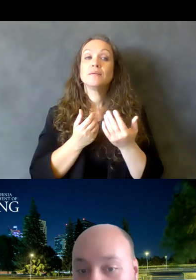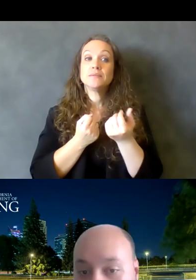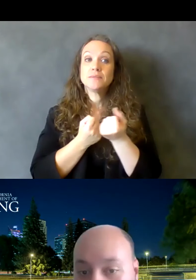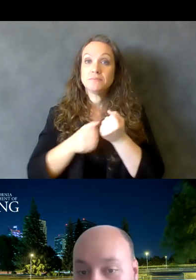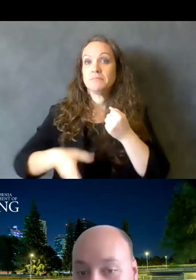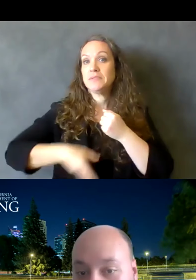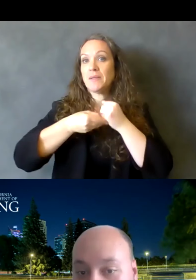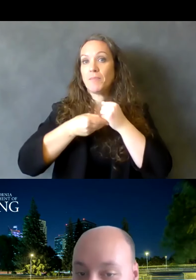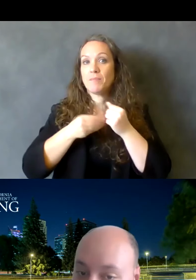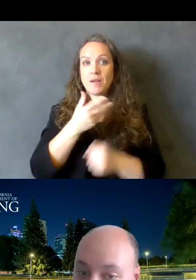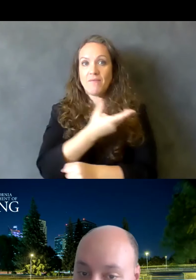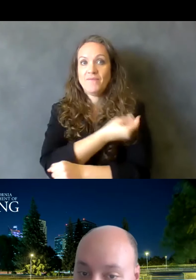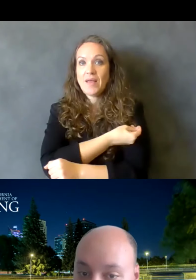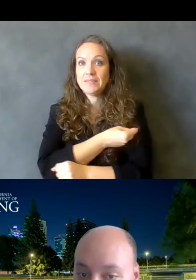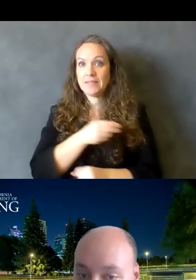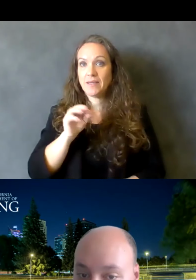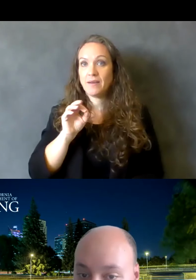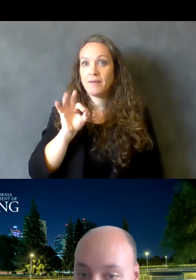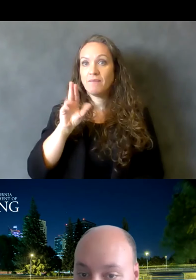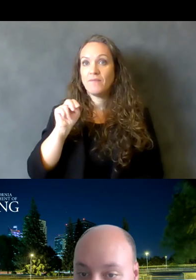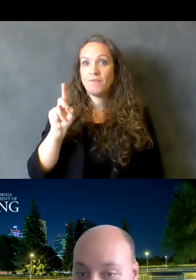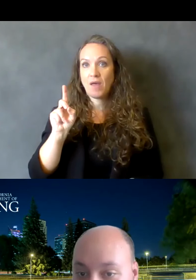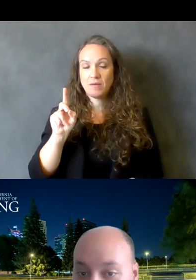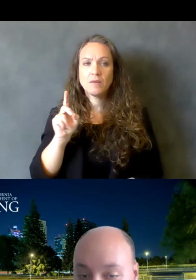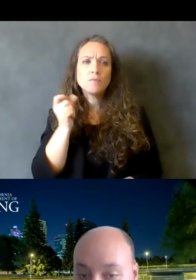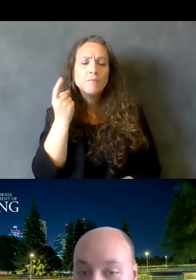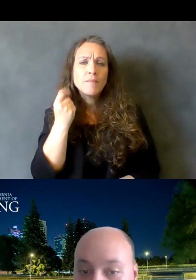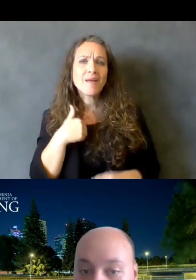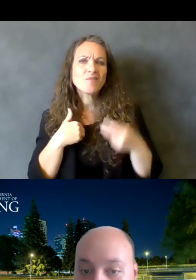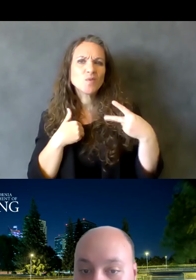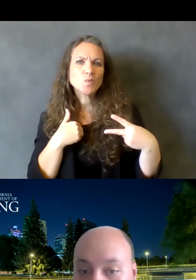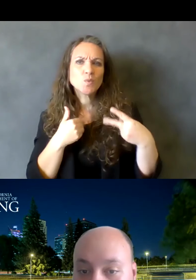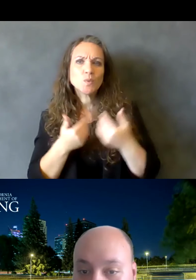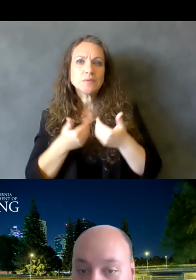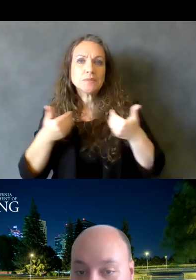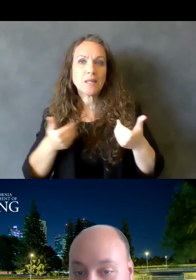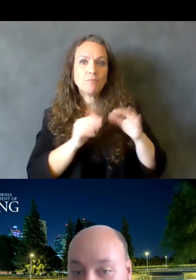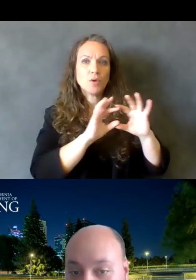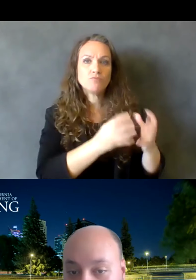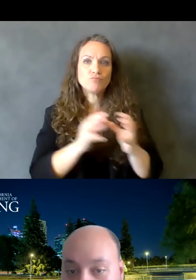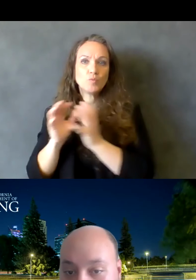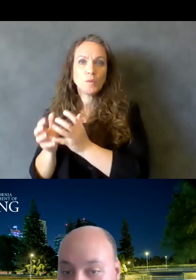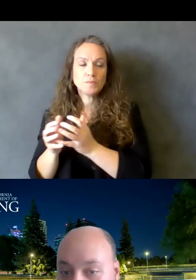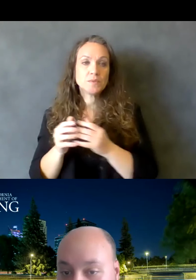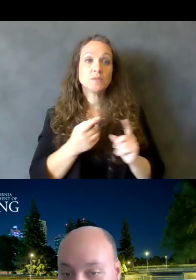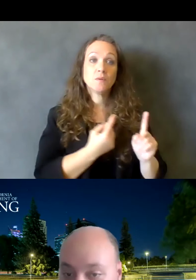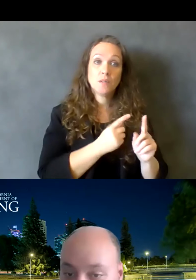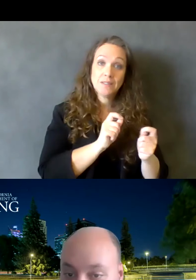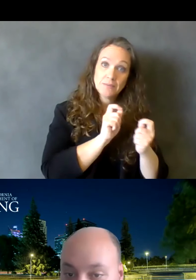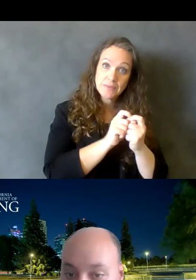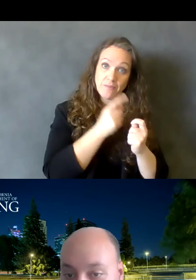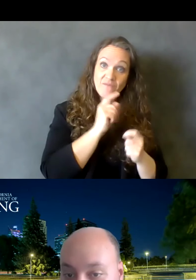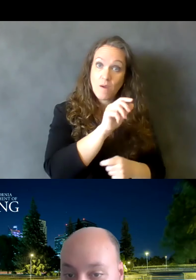funding. And there are 2 different pots of vaccine funding. One is specific to our area agencies